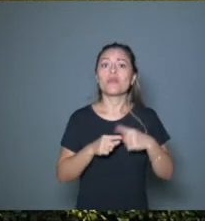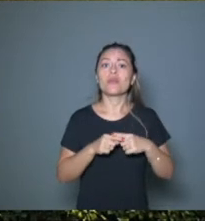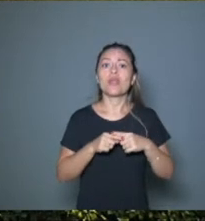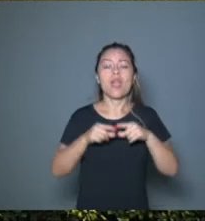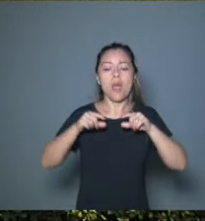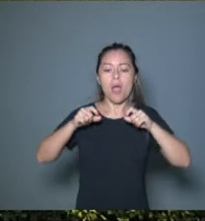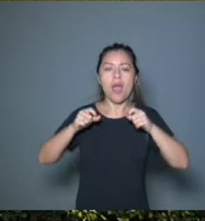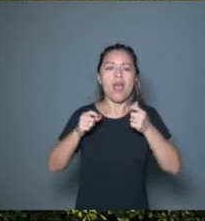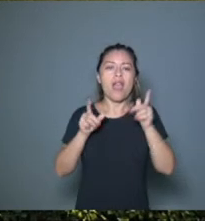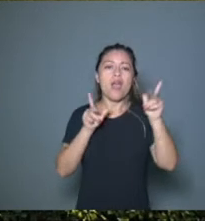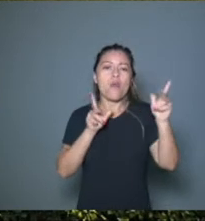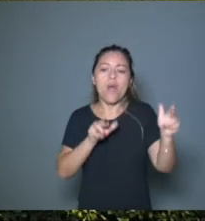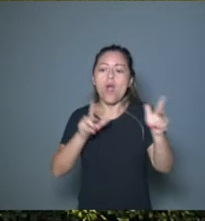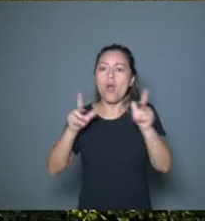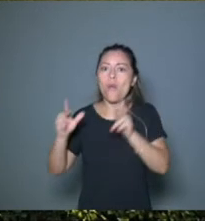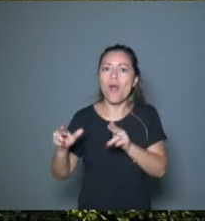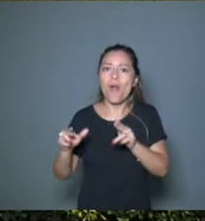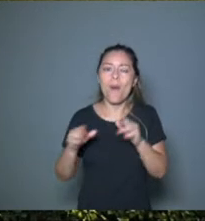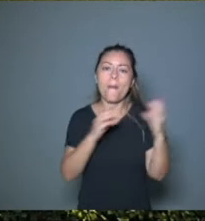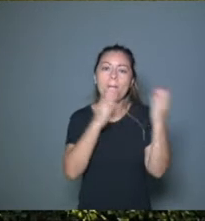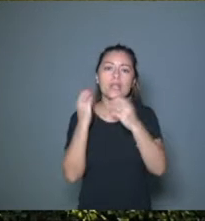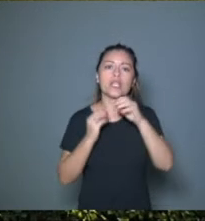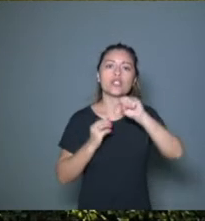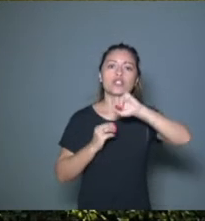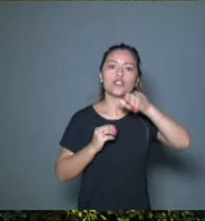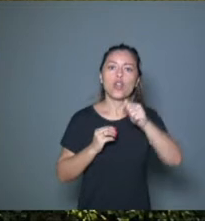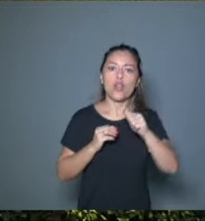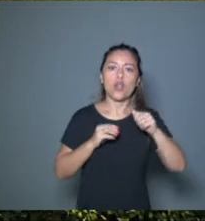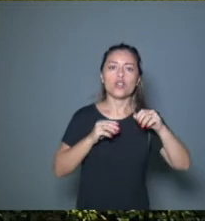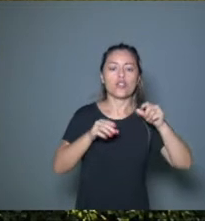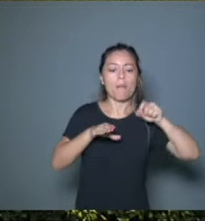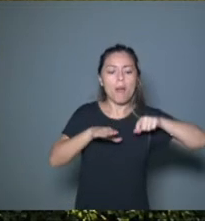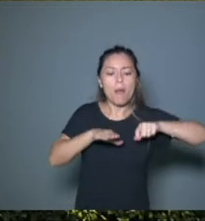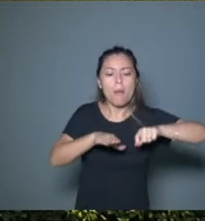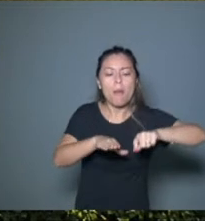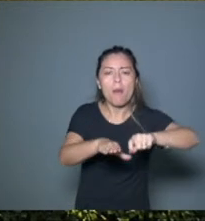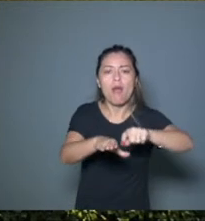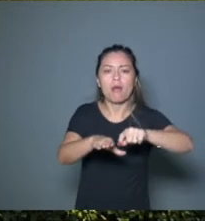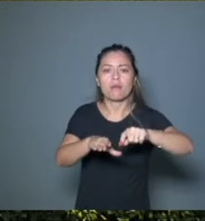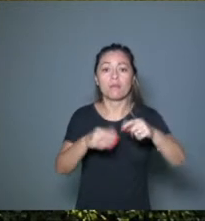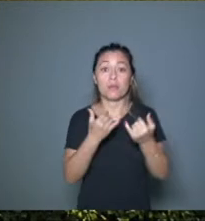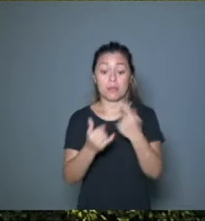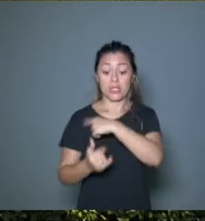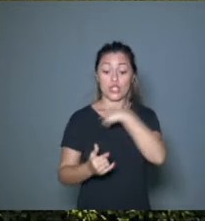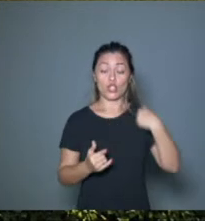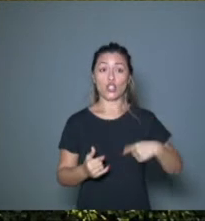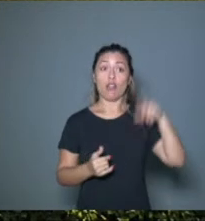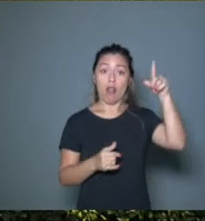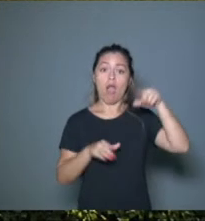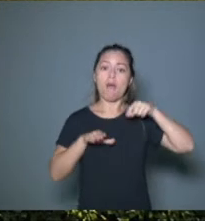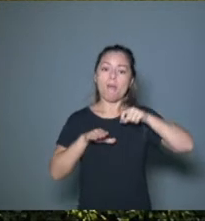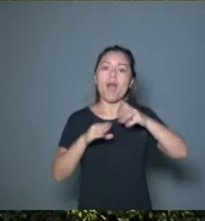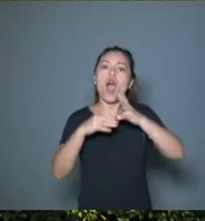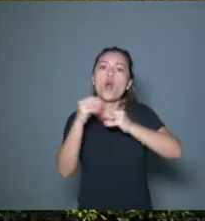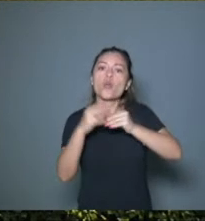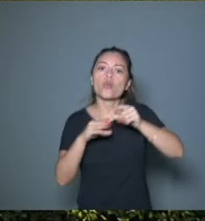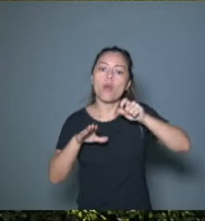corn prices, Americans will plant more soybeans and corn and less cotton. The same in China. In China, they